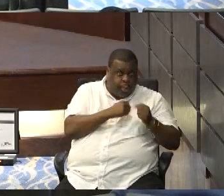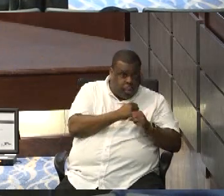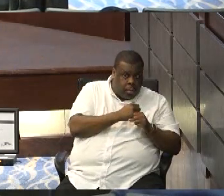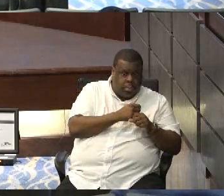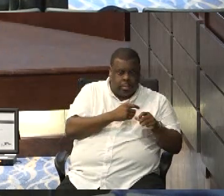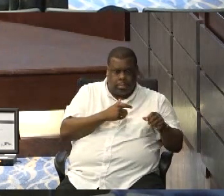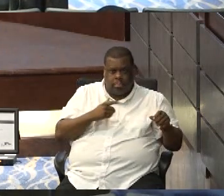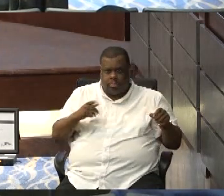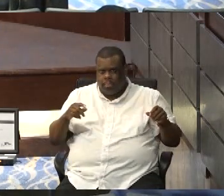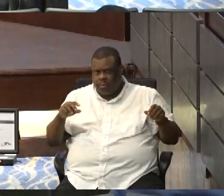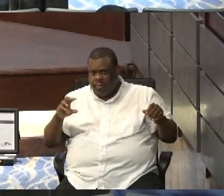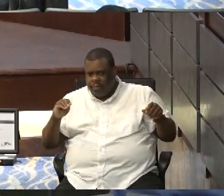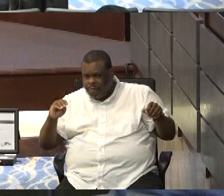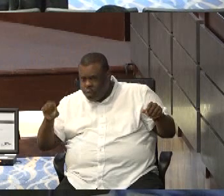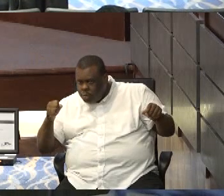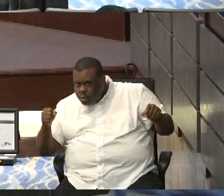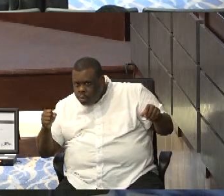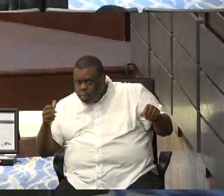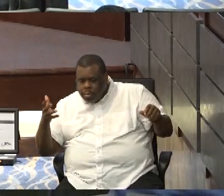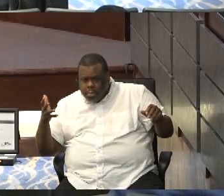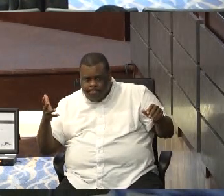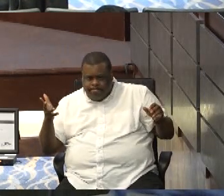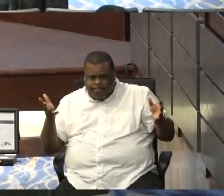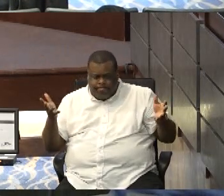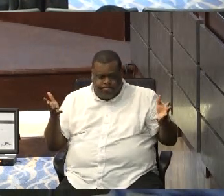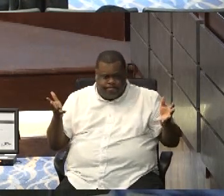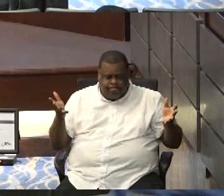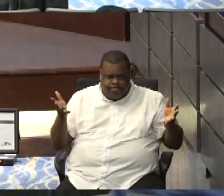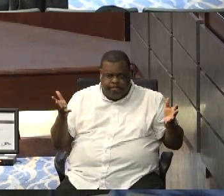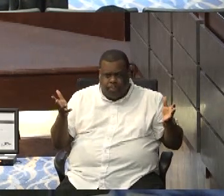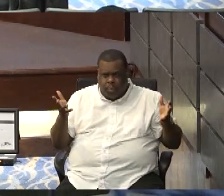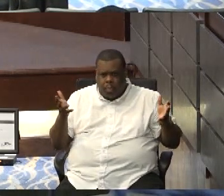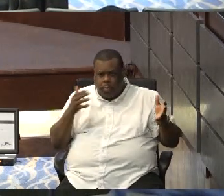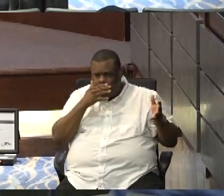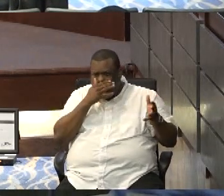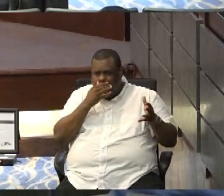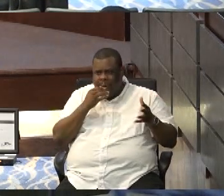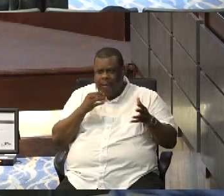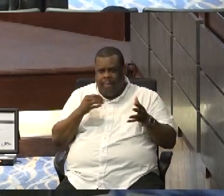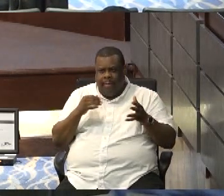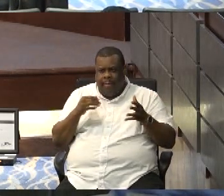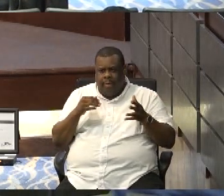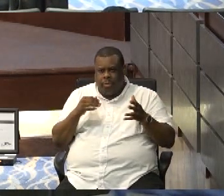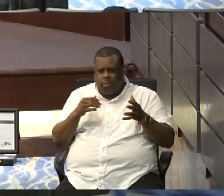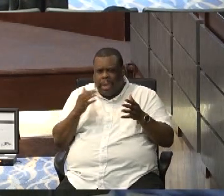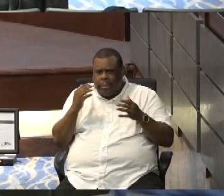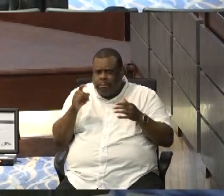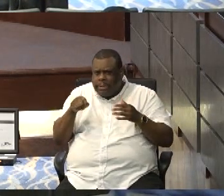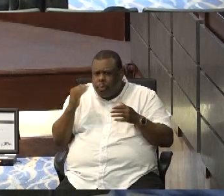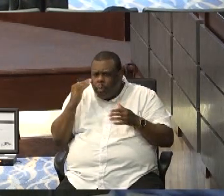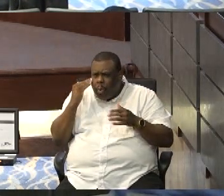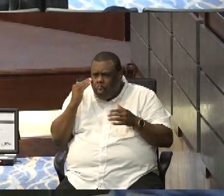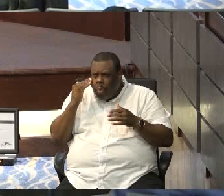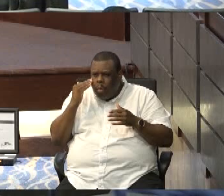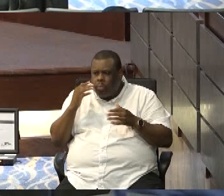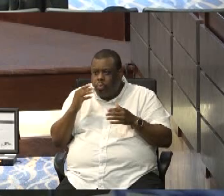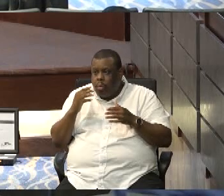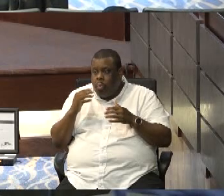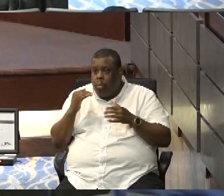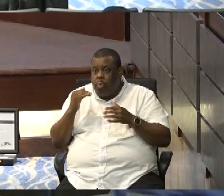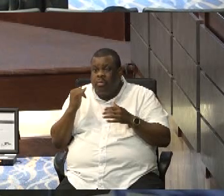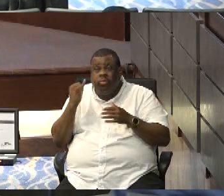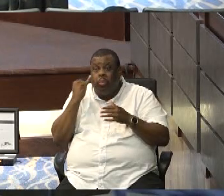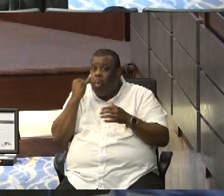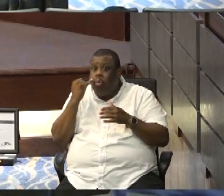I mean, because you're having the conversations with the community partners. I'm not. So I need to know what is the worst case scenario.